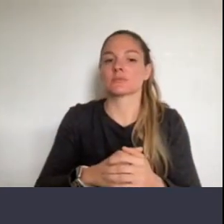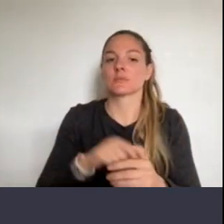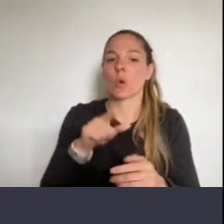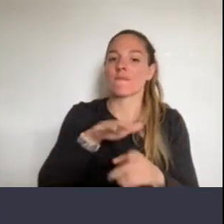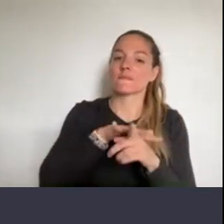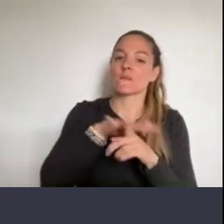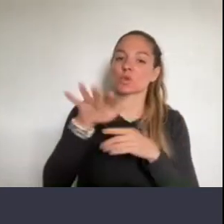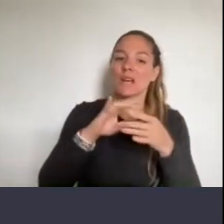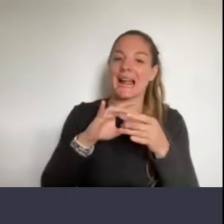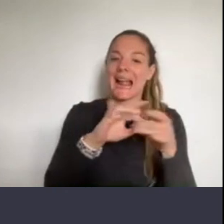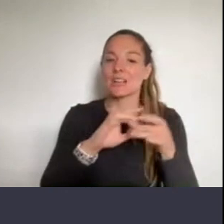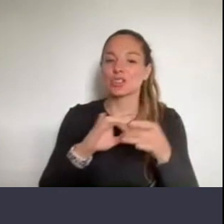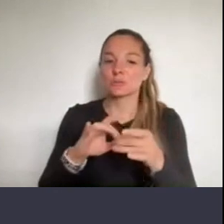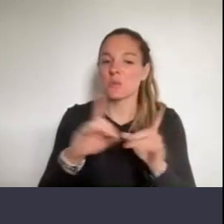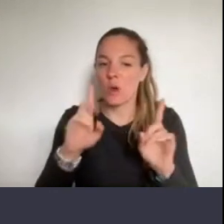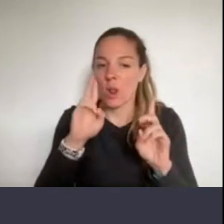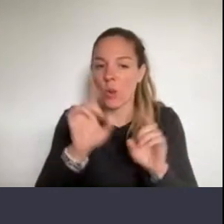look like?